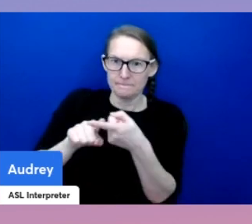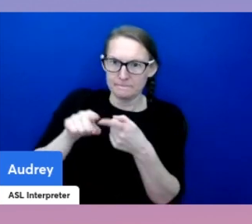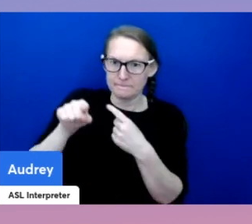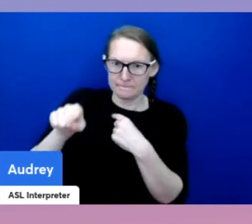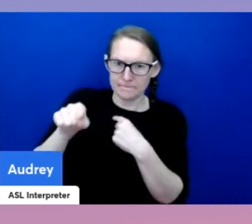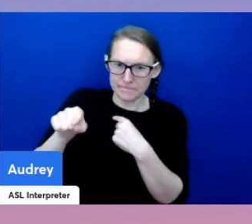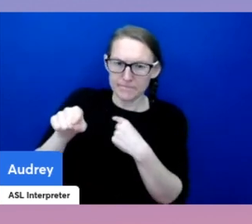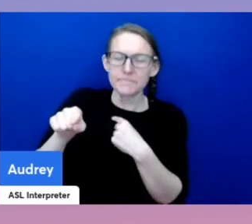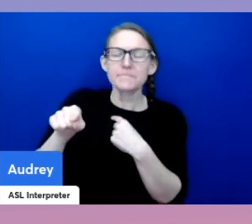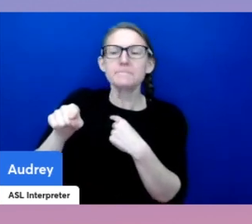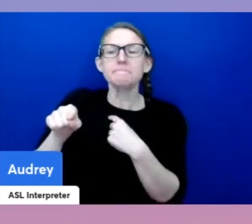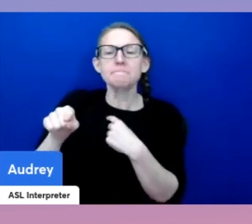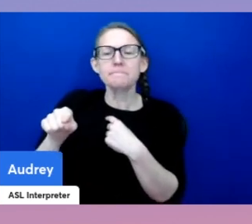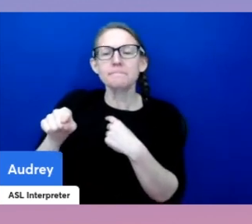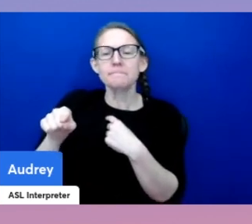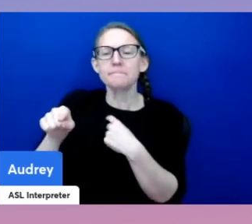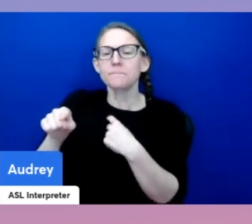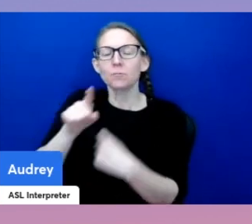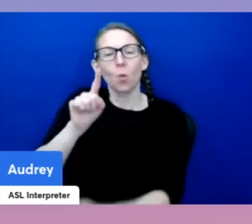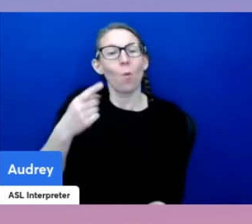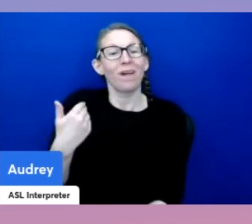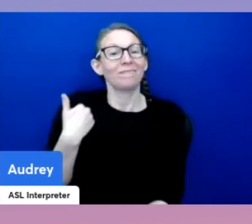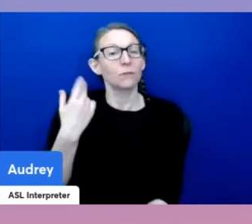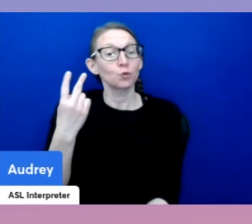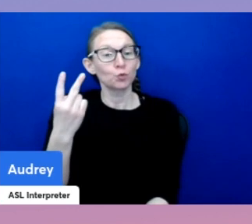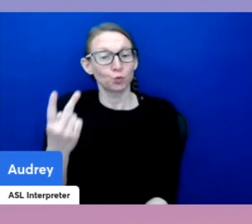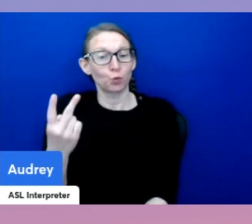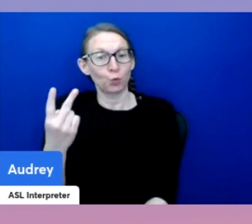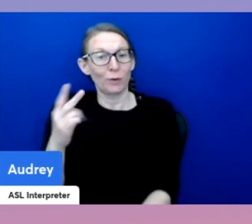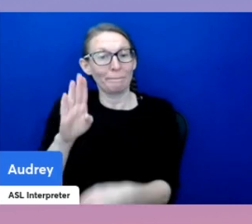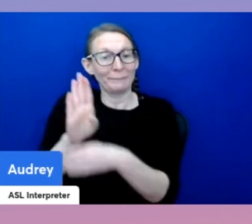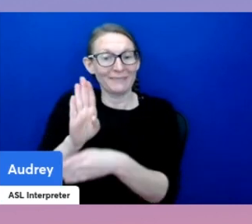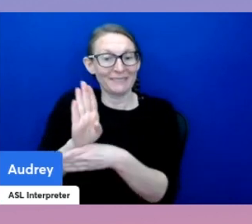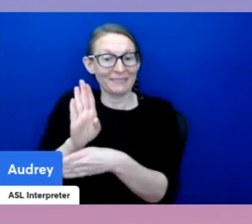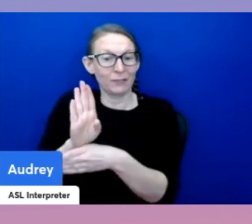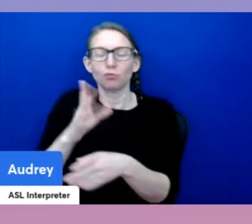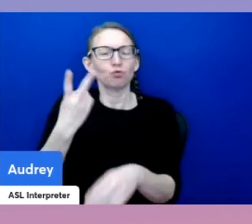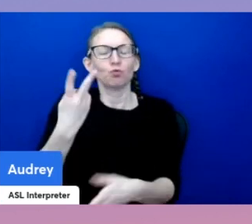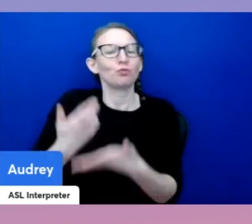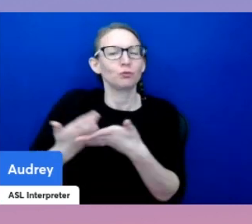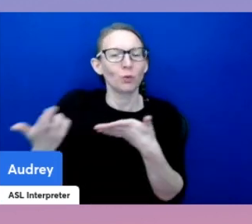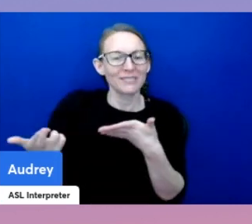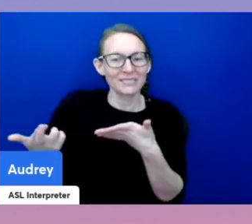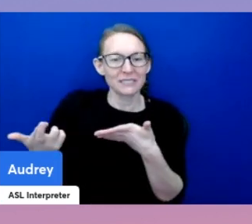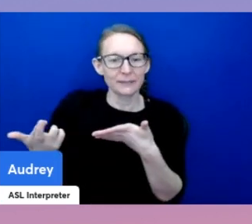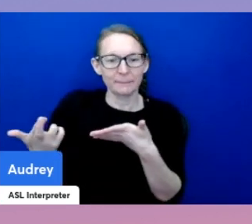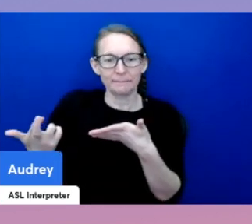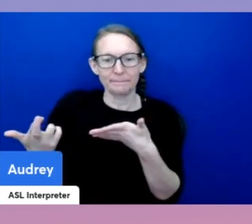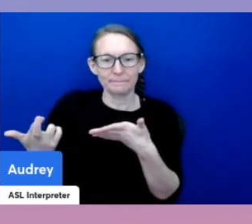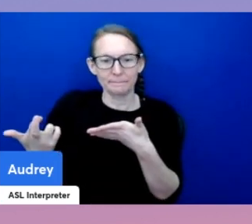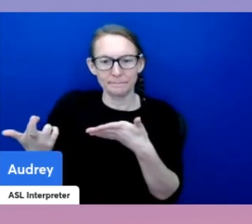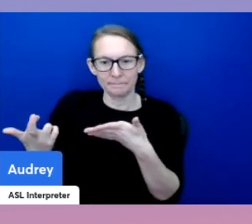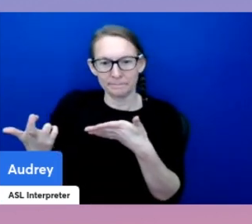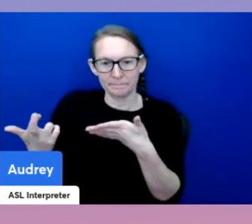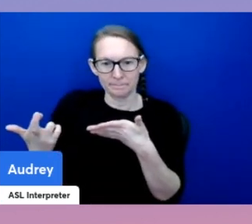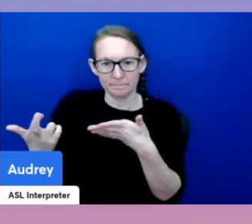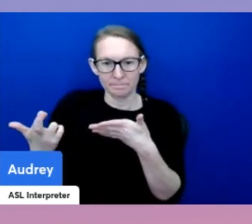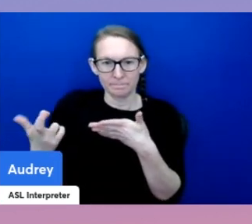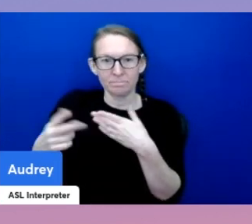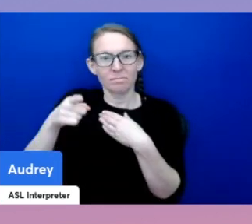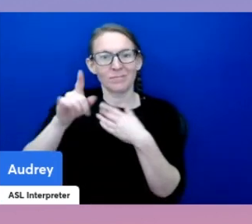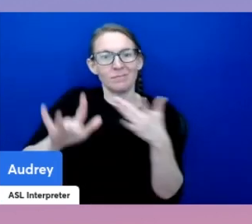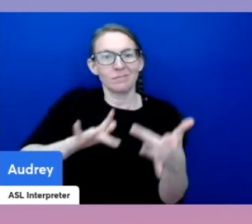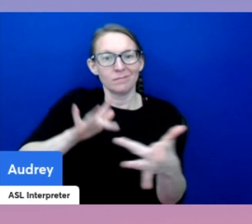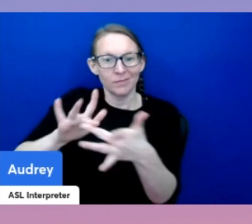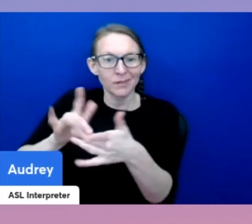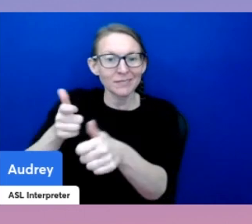have two resources. Yeah, but in Elastic Container Service itself have